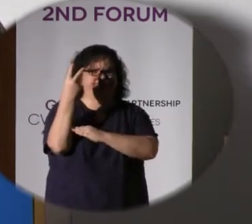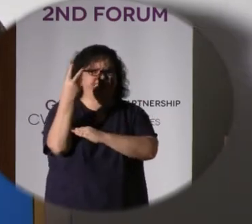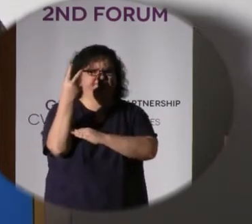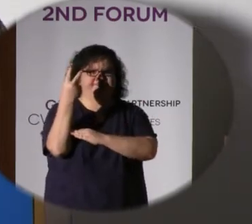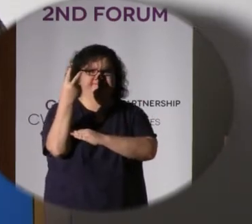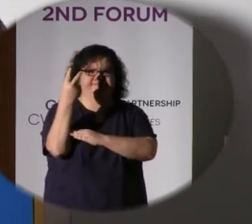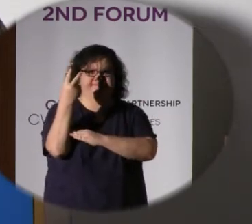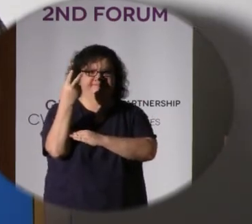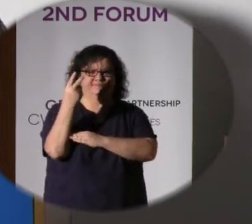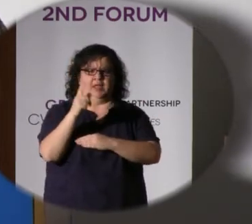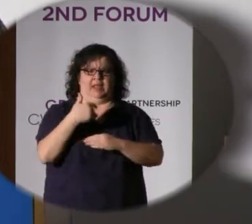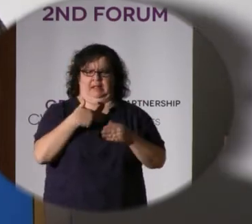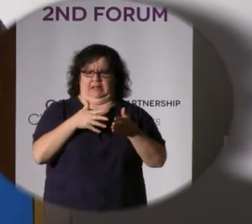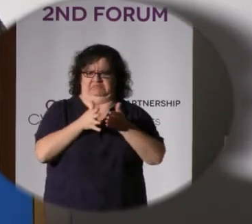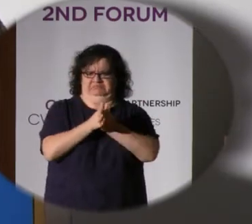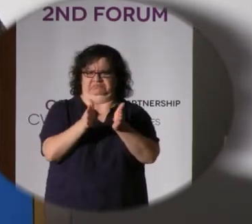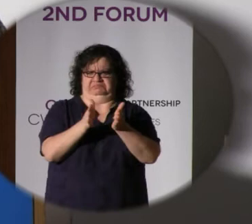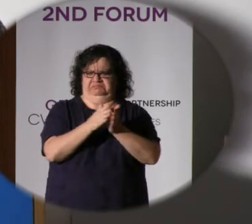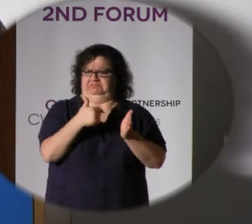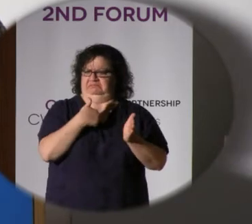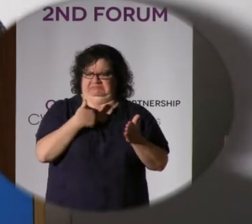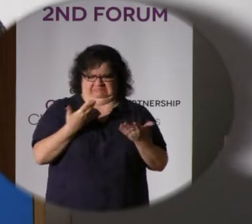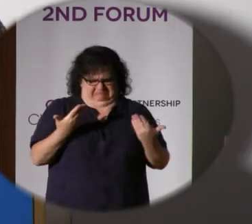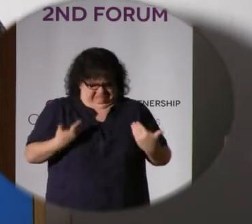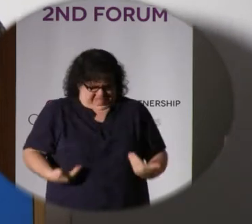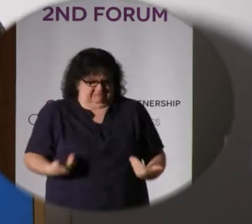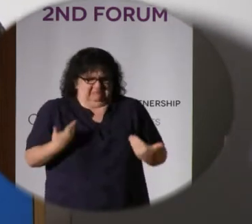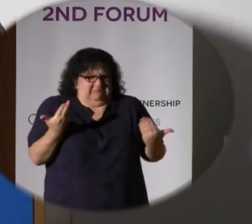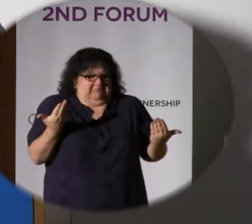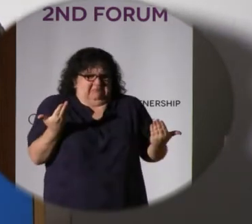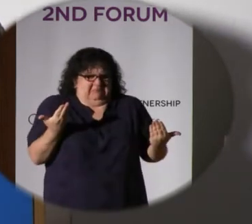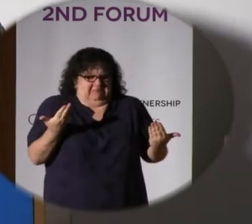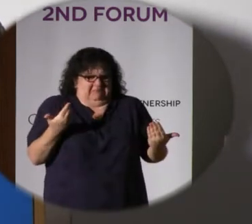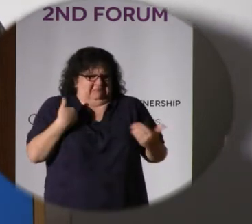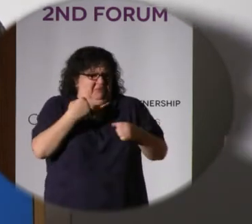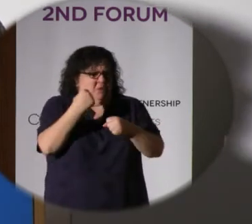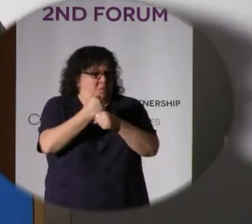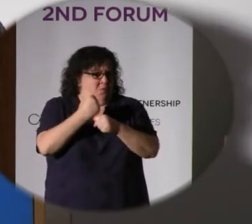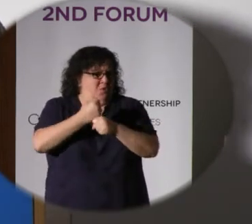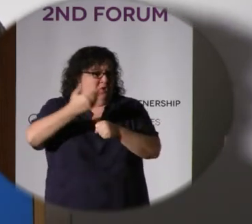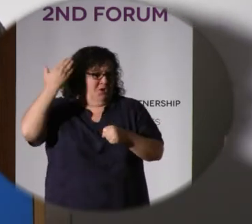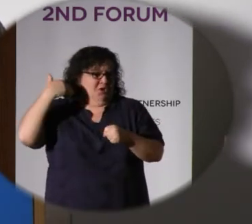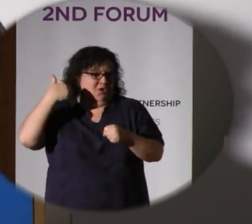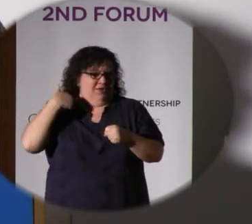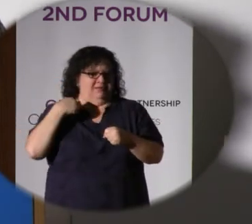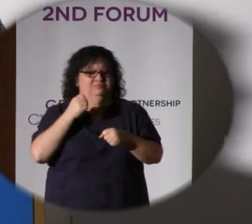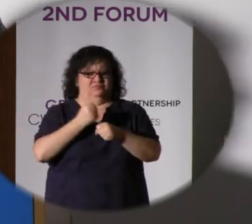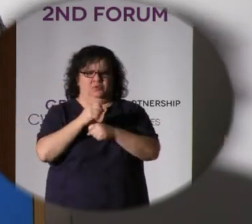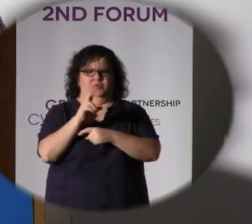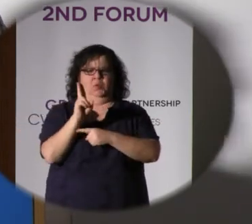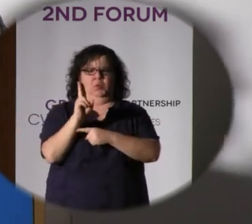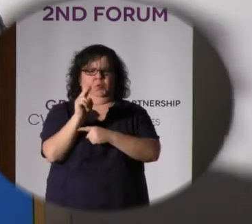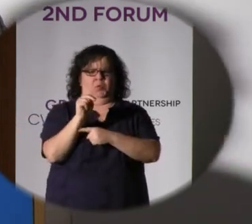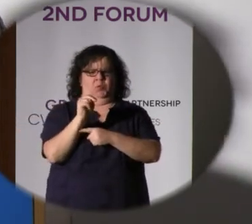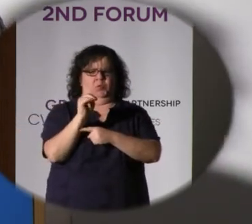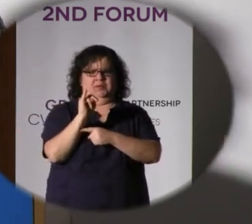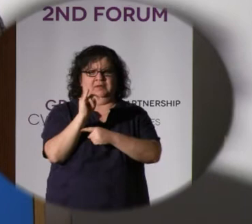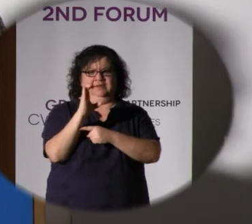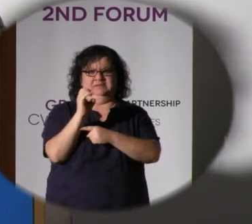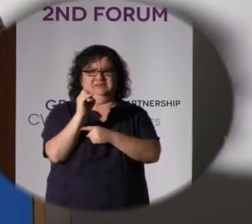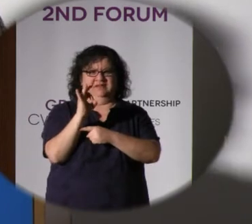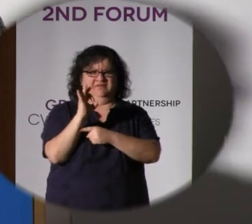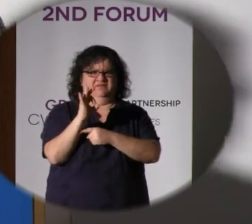background. I worked with UNICEF for over 20 years, and mainly at